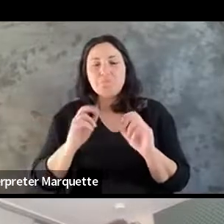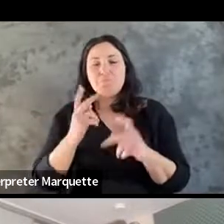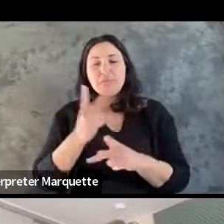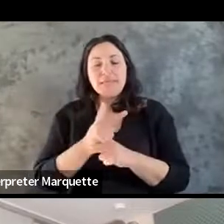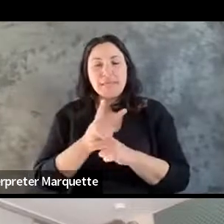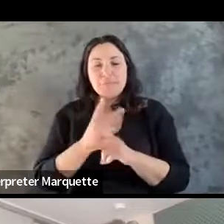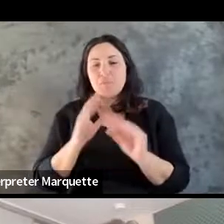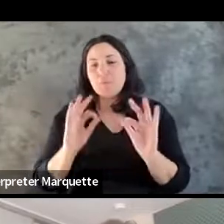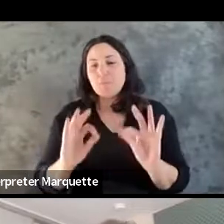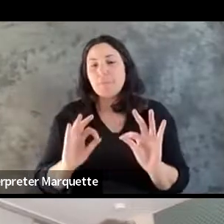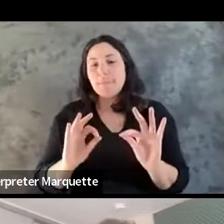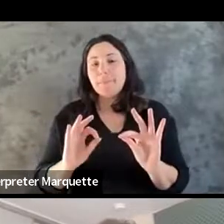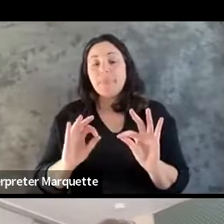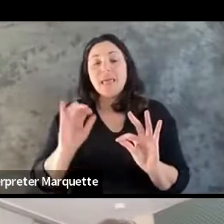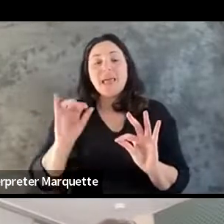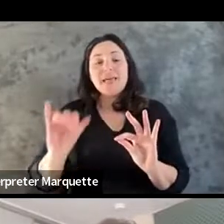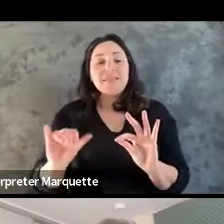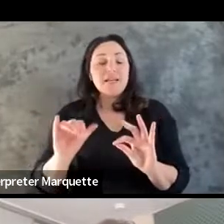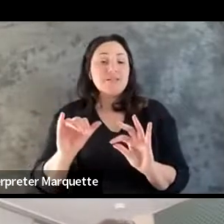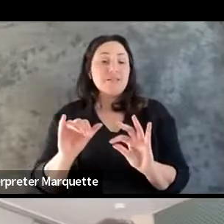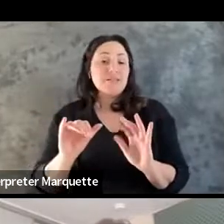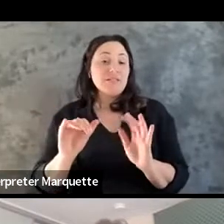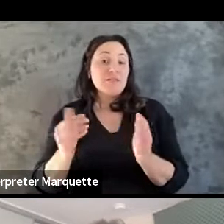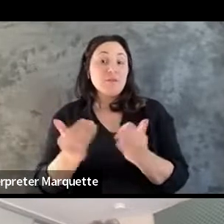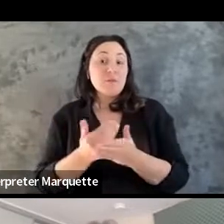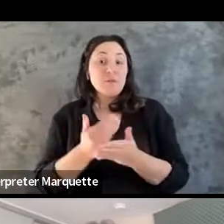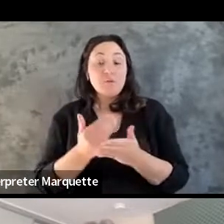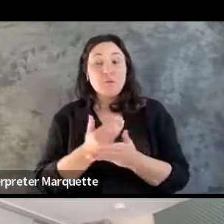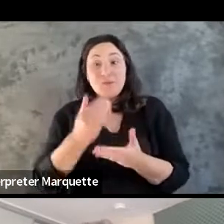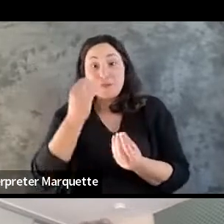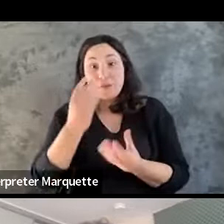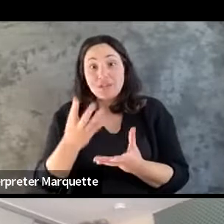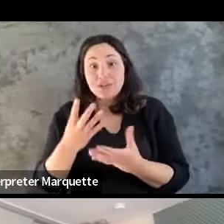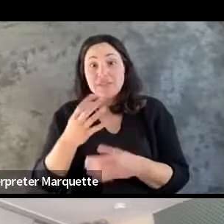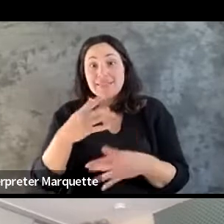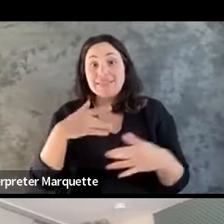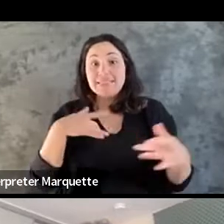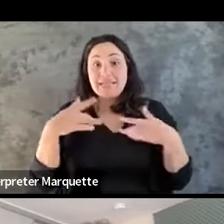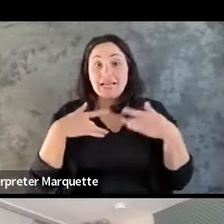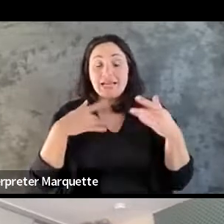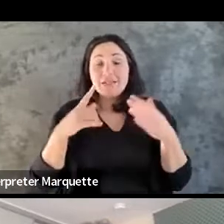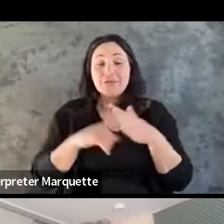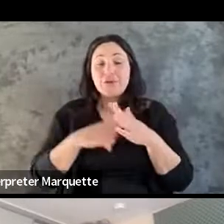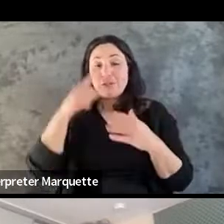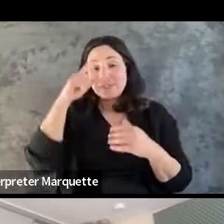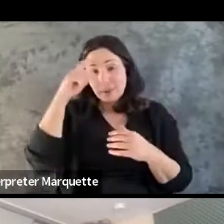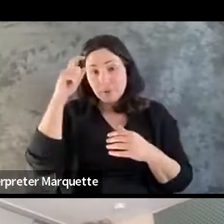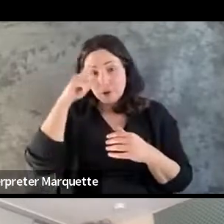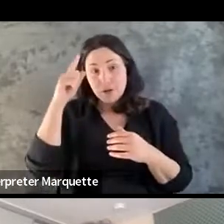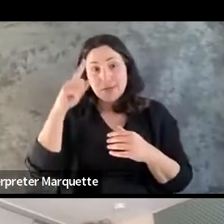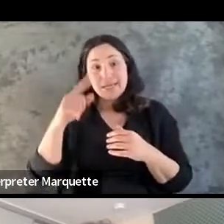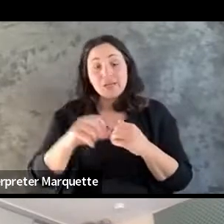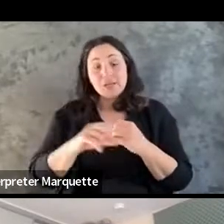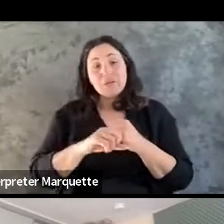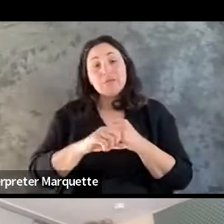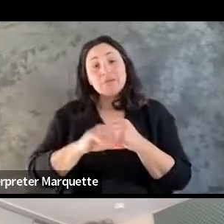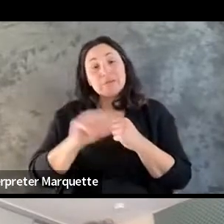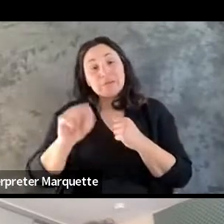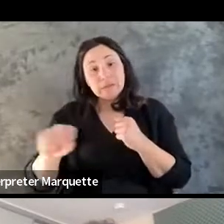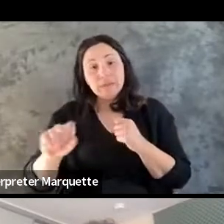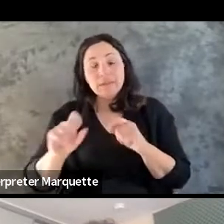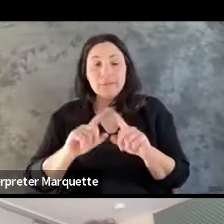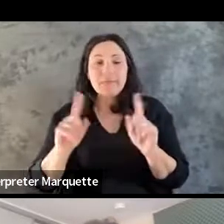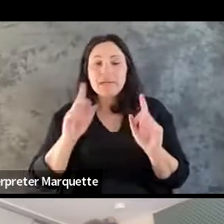that is our latest site modernization update. We're very excited. It'll be a longer process, but it's going to